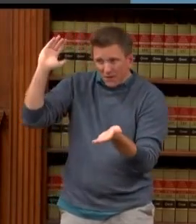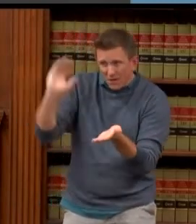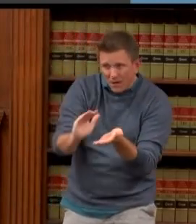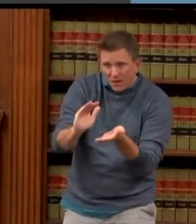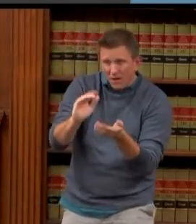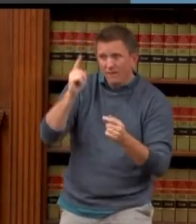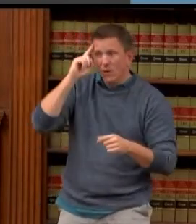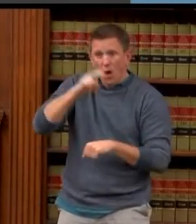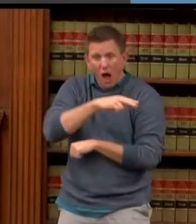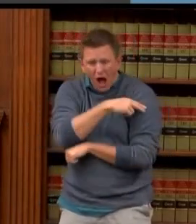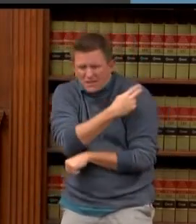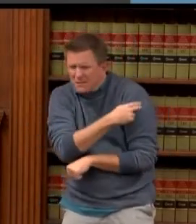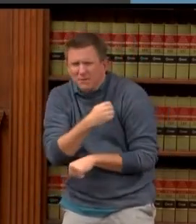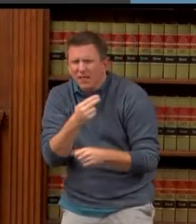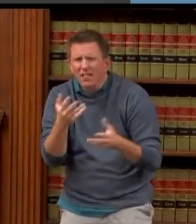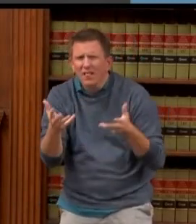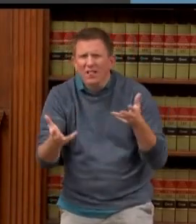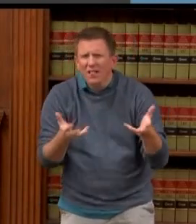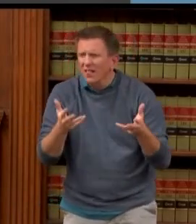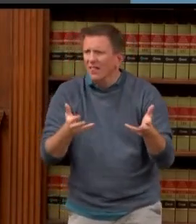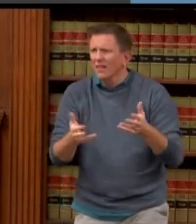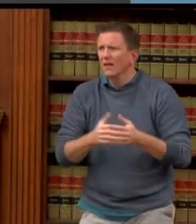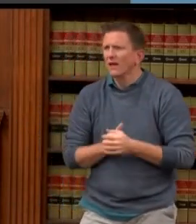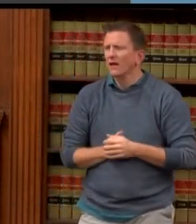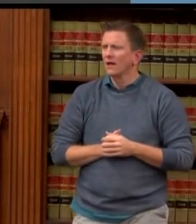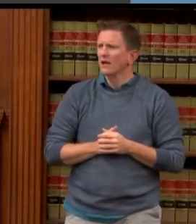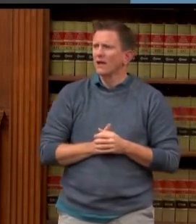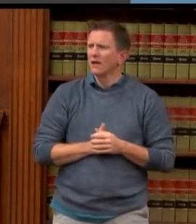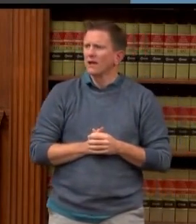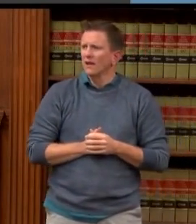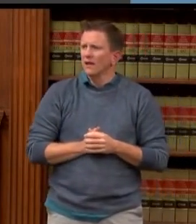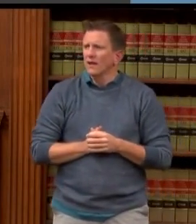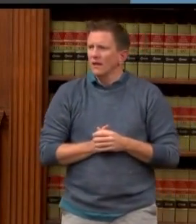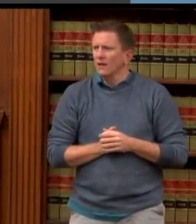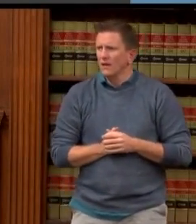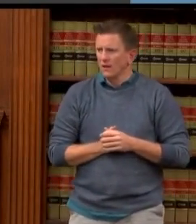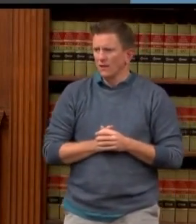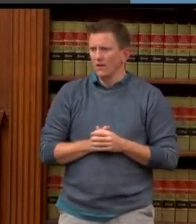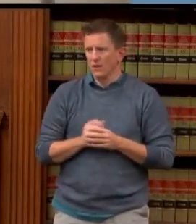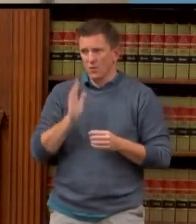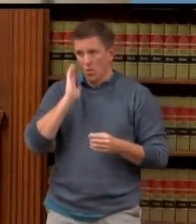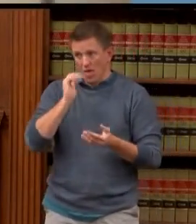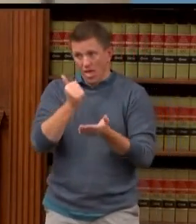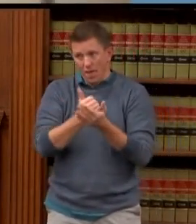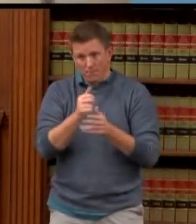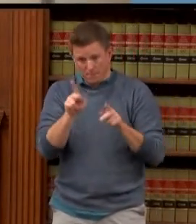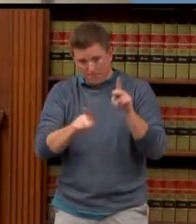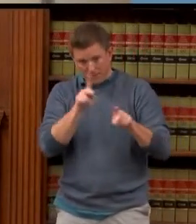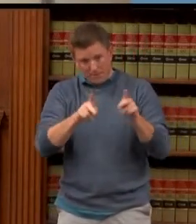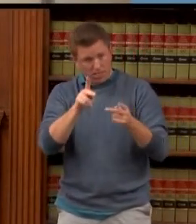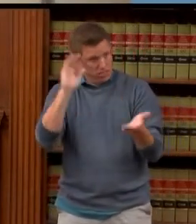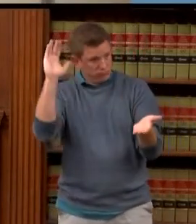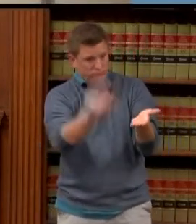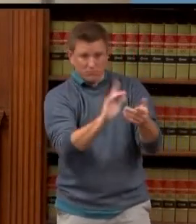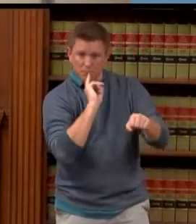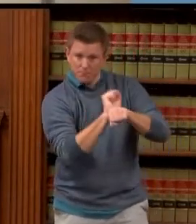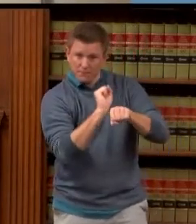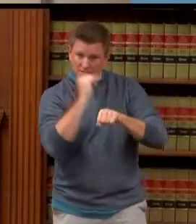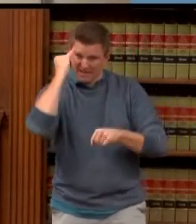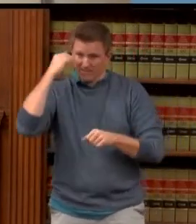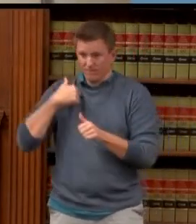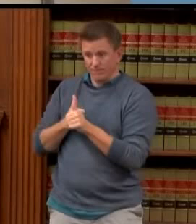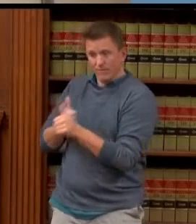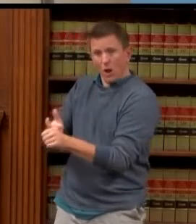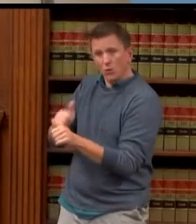Yeah, I understand the question. I don't know that my answer is different than what I provided before. You know, every step of the way, we've tried to